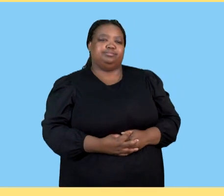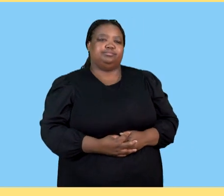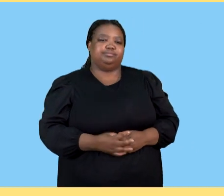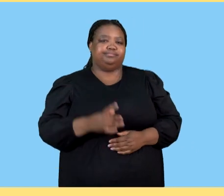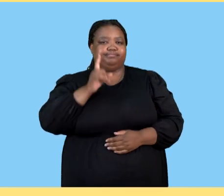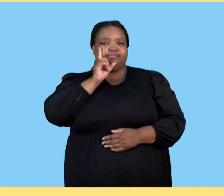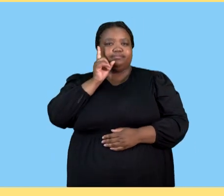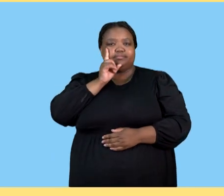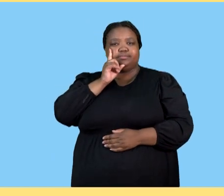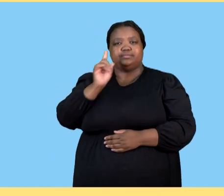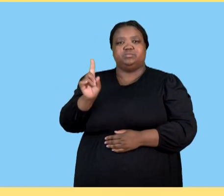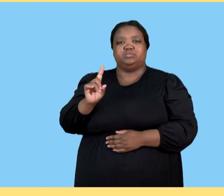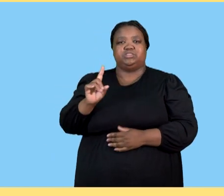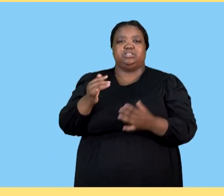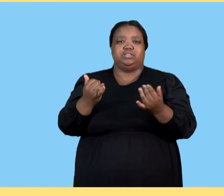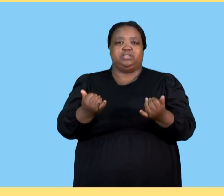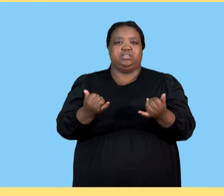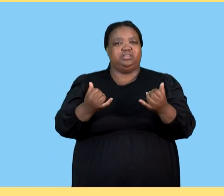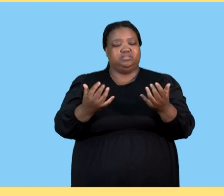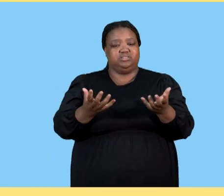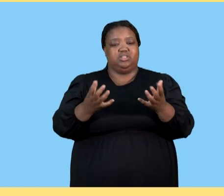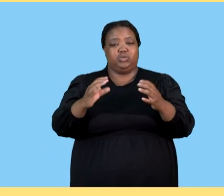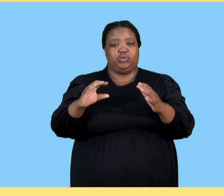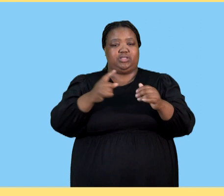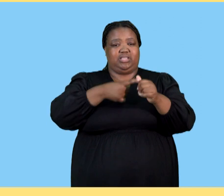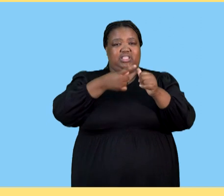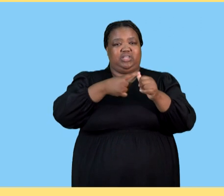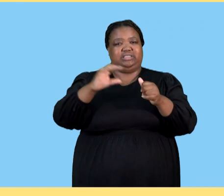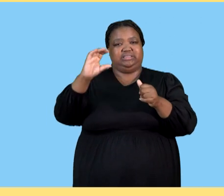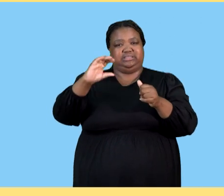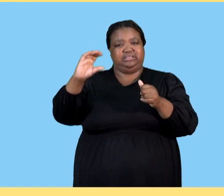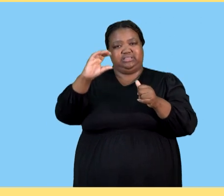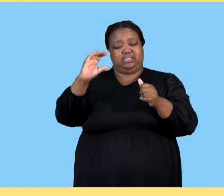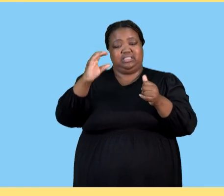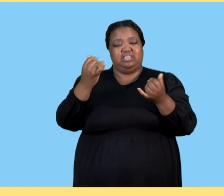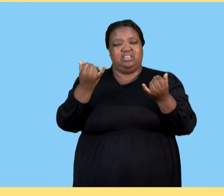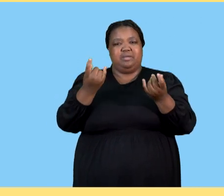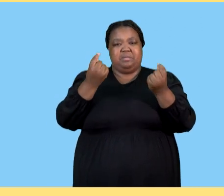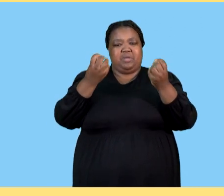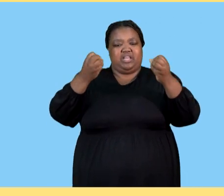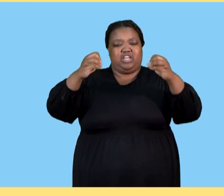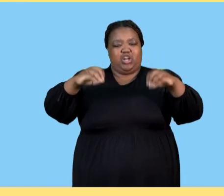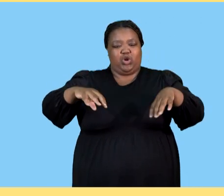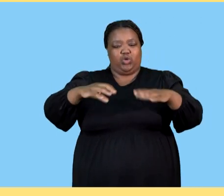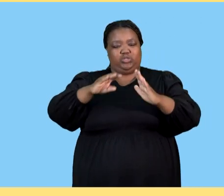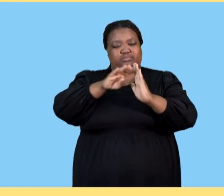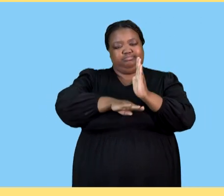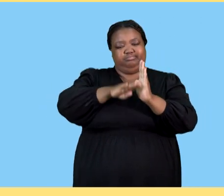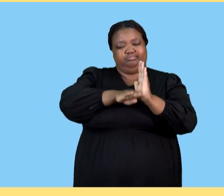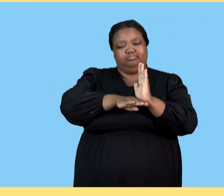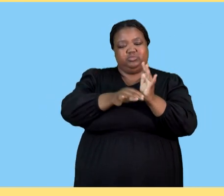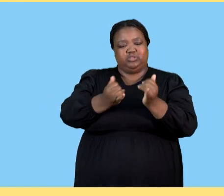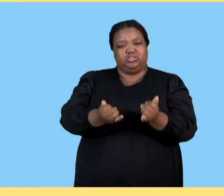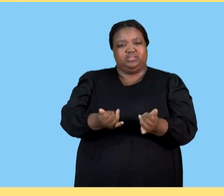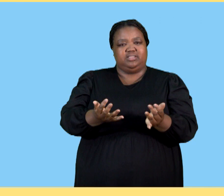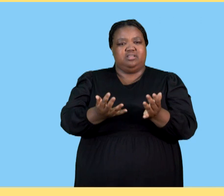C, calculate the cash surplus or deficit. This is easy. I know